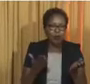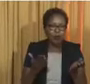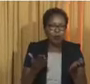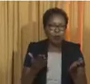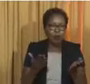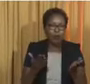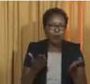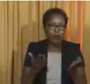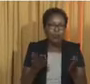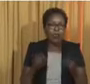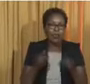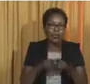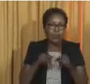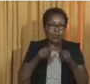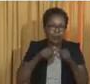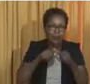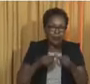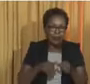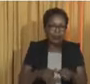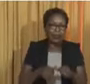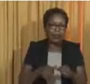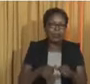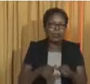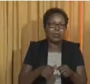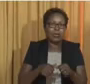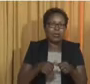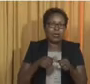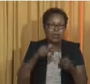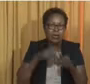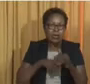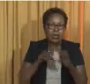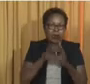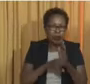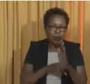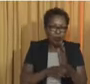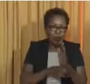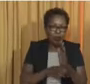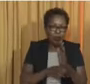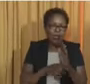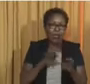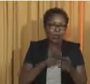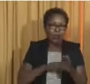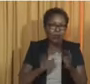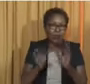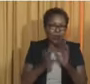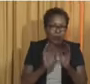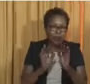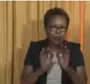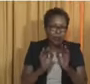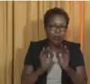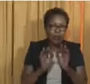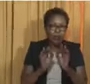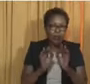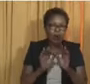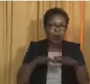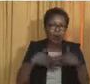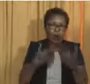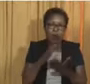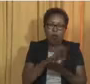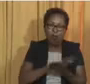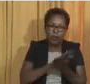and remains rooted in the text of the Constitution, whilst interpreting it holistically, giving effect to